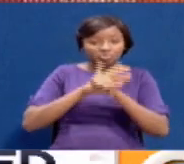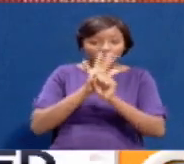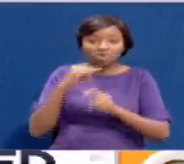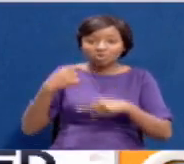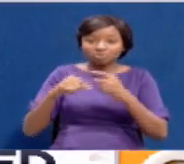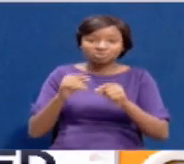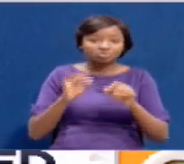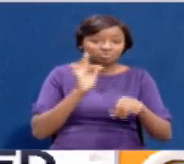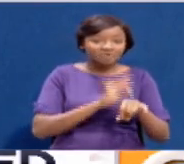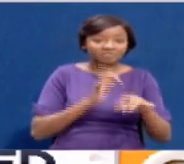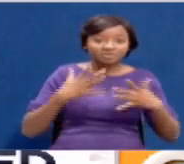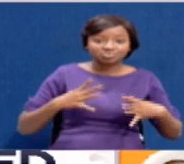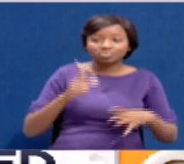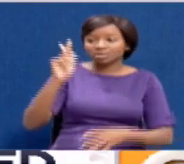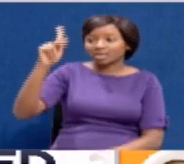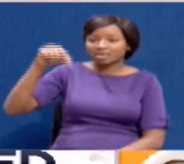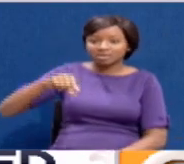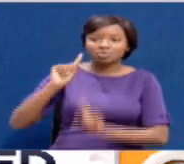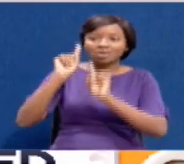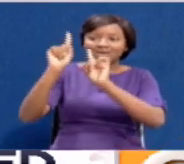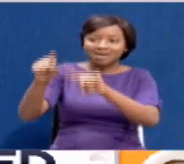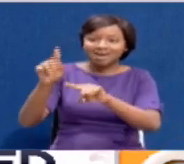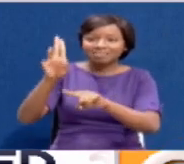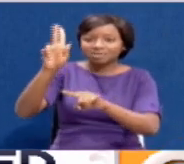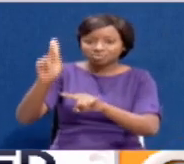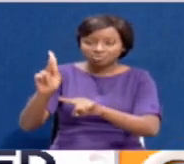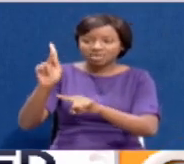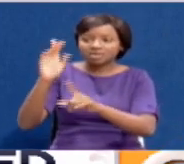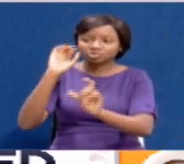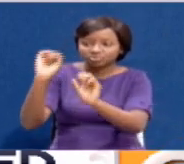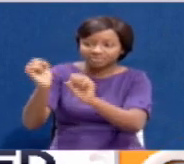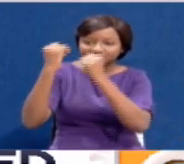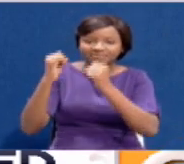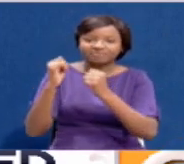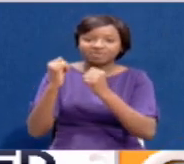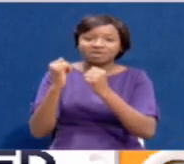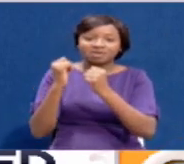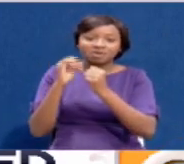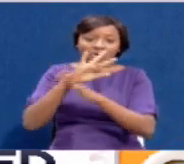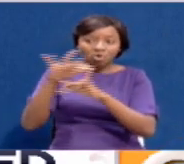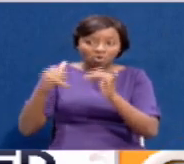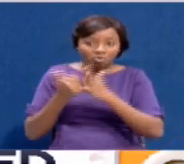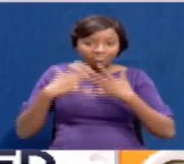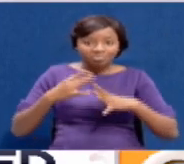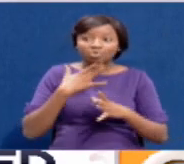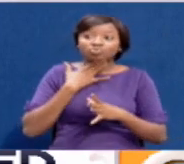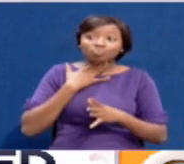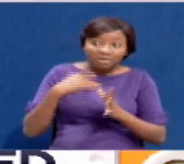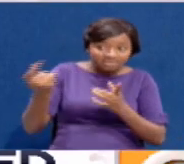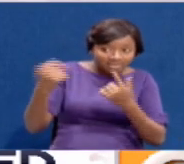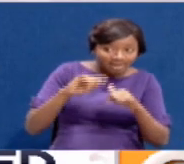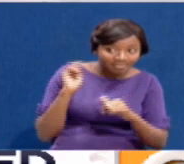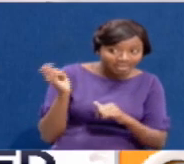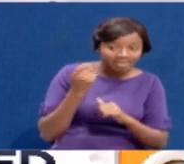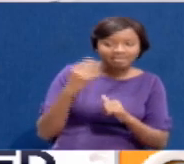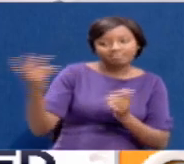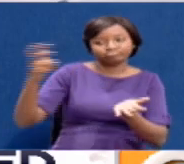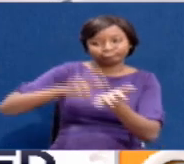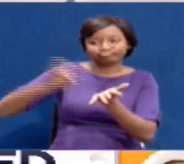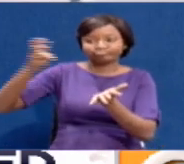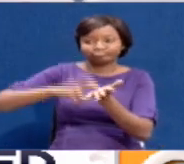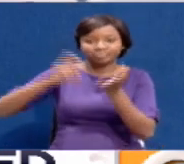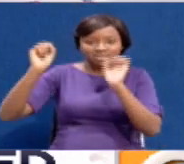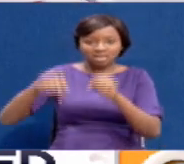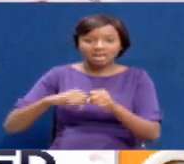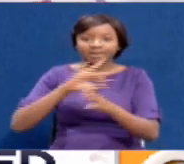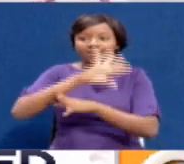world. A KQ plane evacuated the stranded Kenyans after a government intervention to have all those who wanted to return home facilitated.